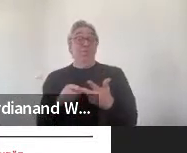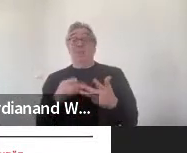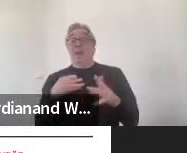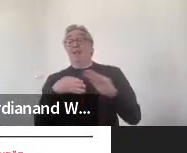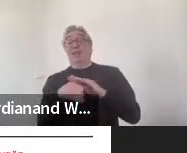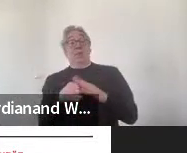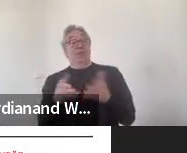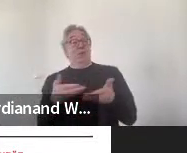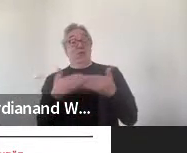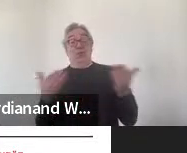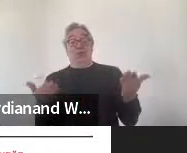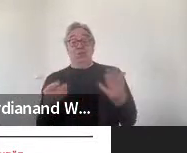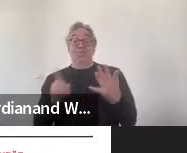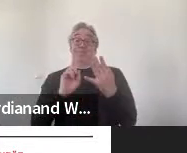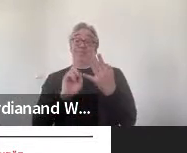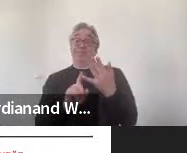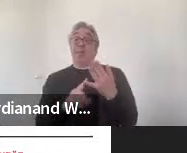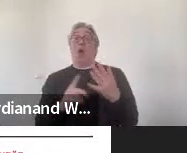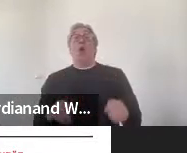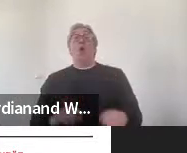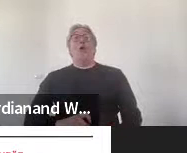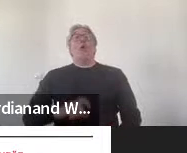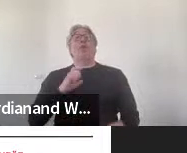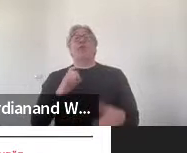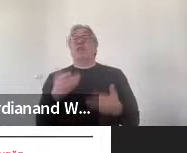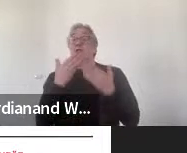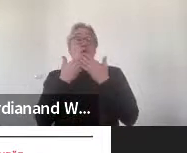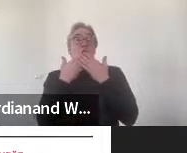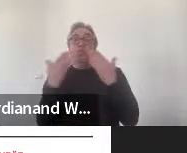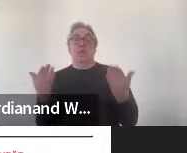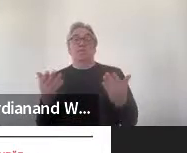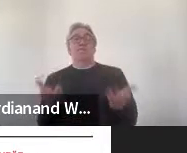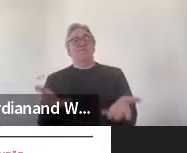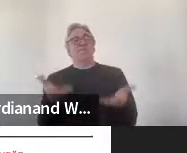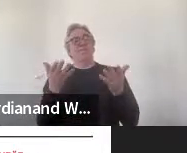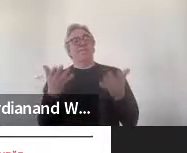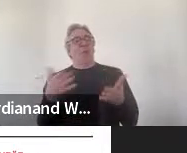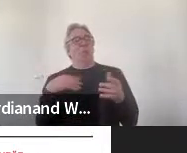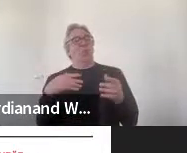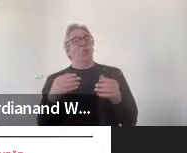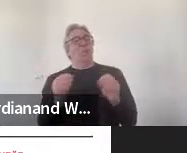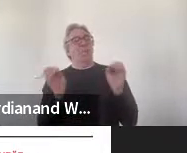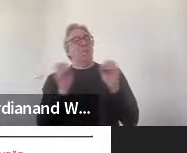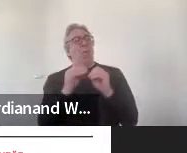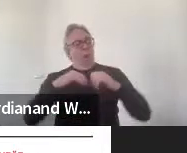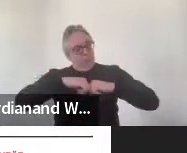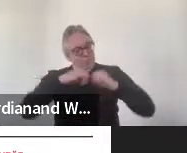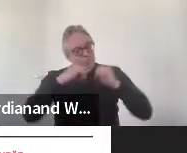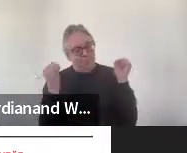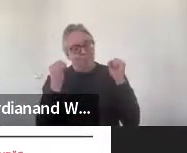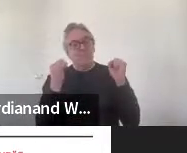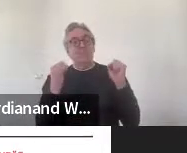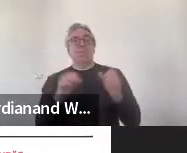and self-confidence. Now I would like to go deeper into these underlying factors.